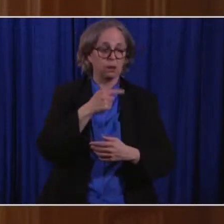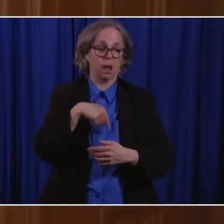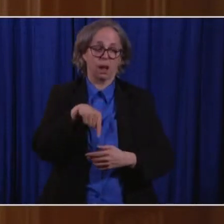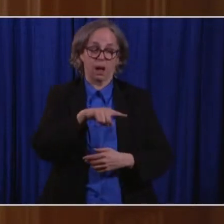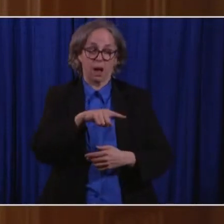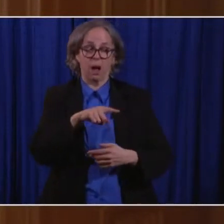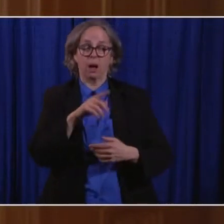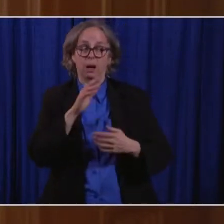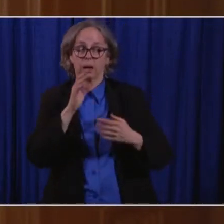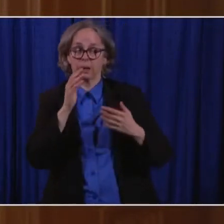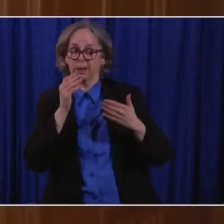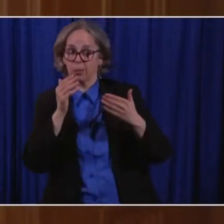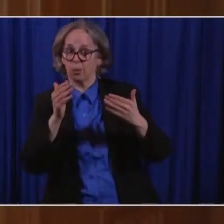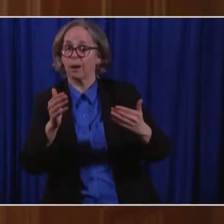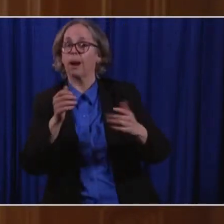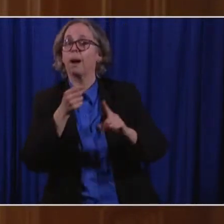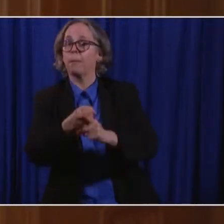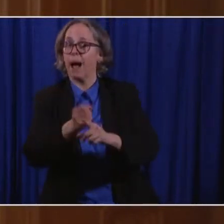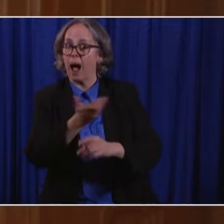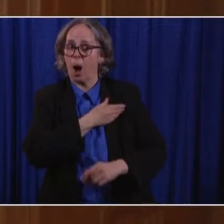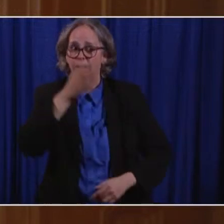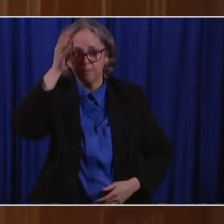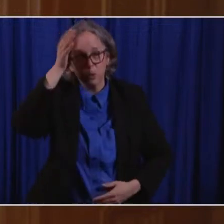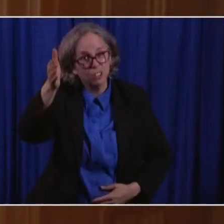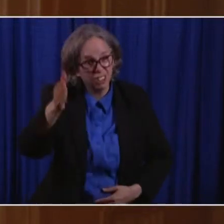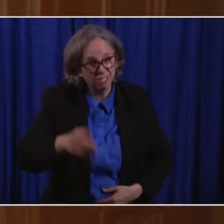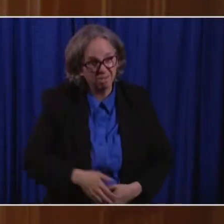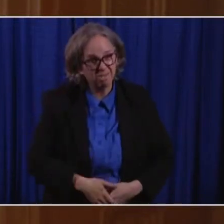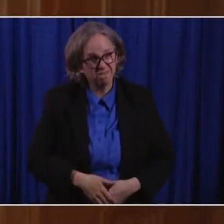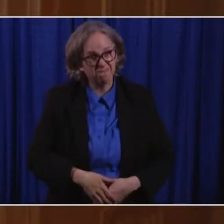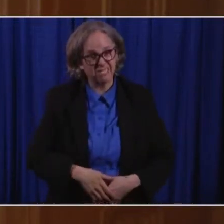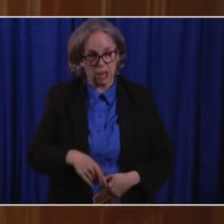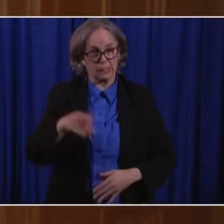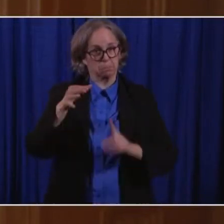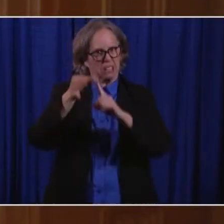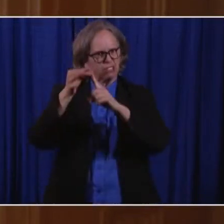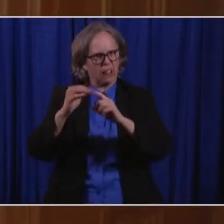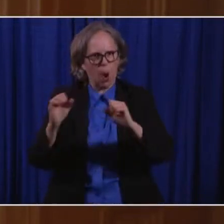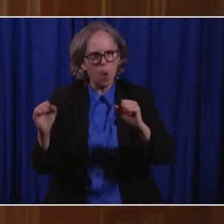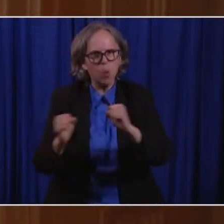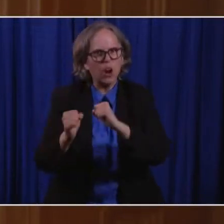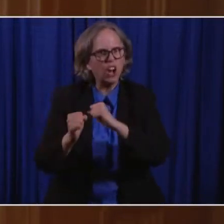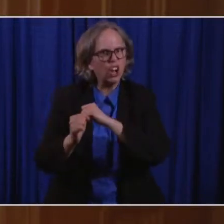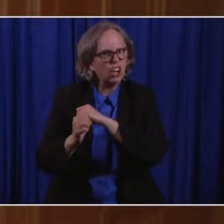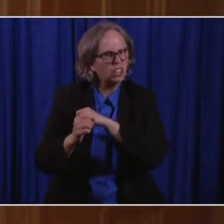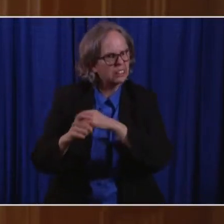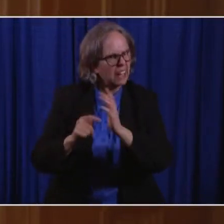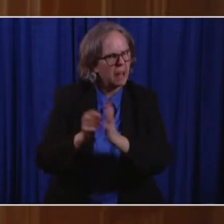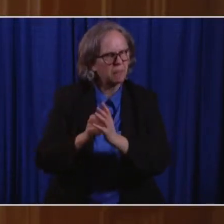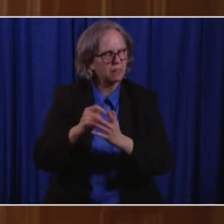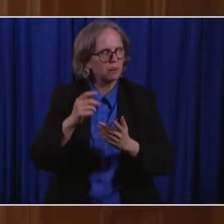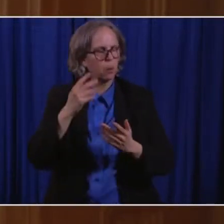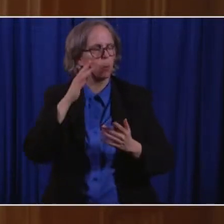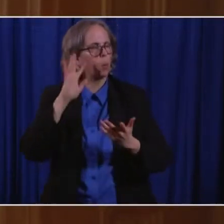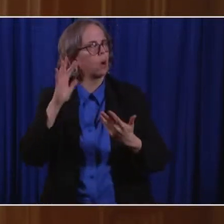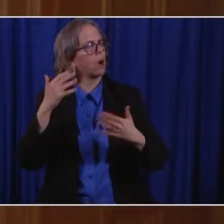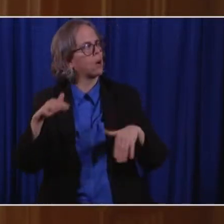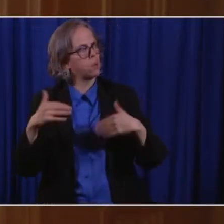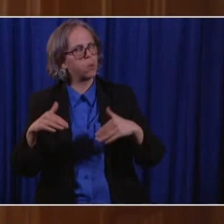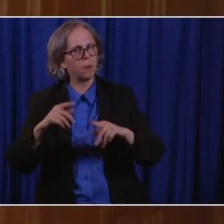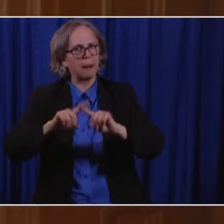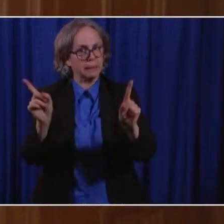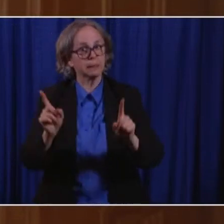particularly what our winter will look like. Everyone has a stake in more Ohioans